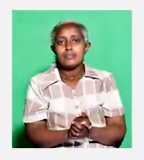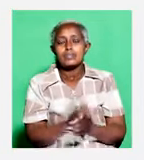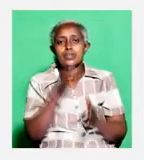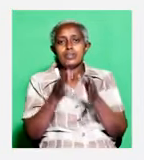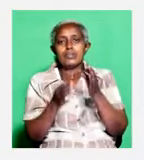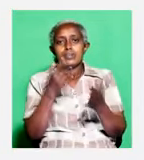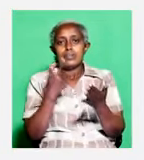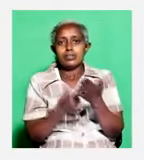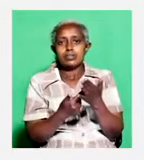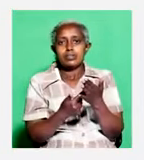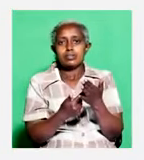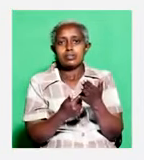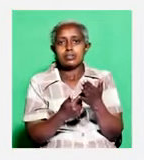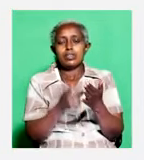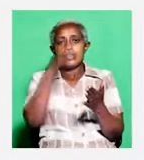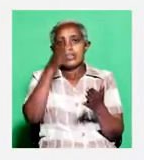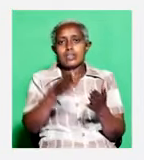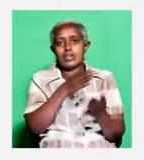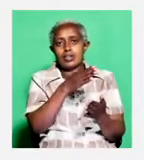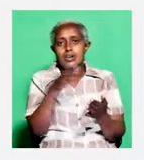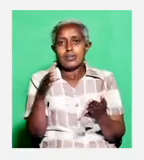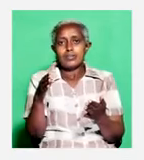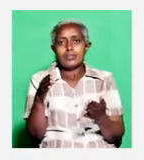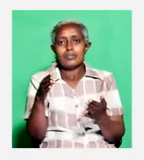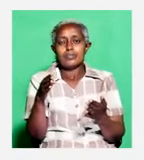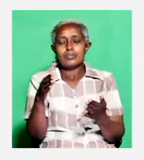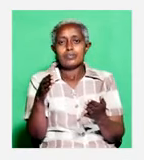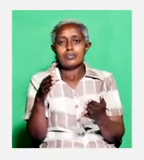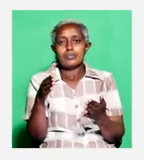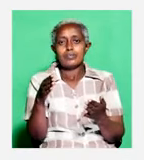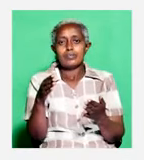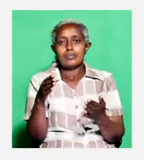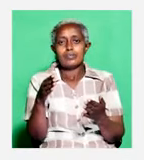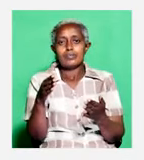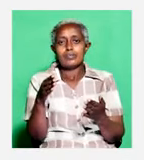If we have this graph